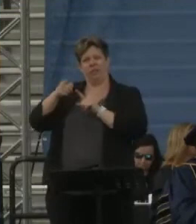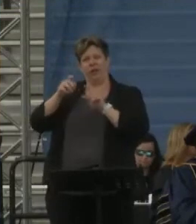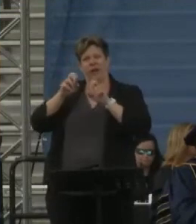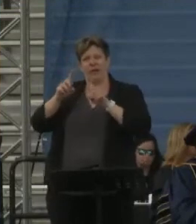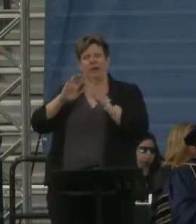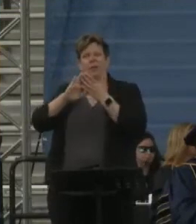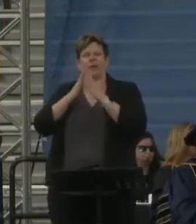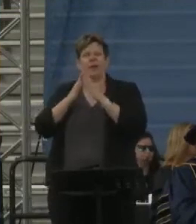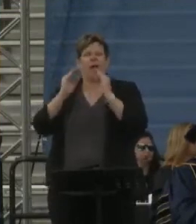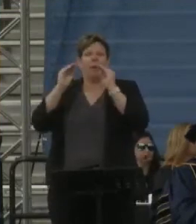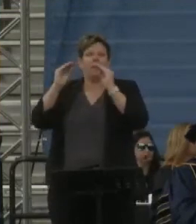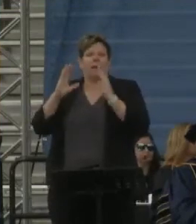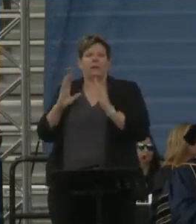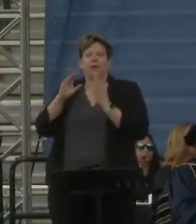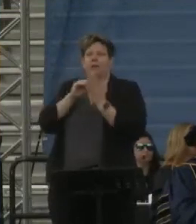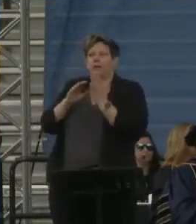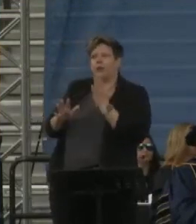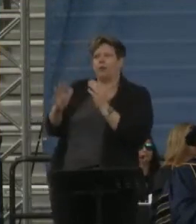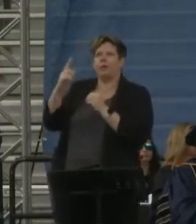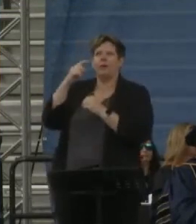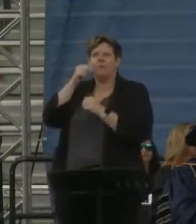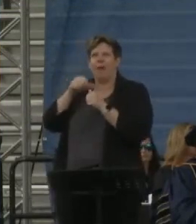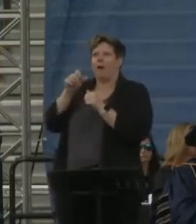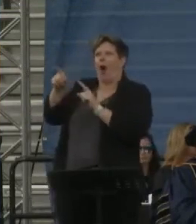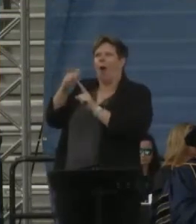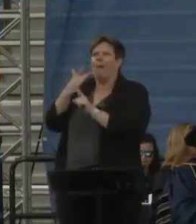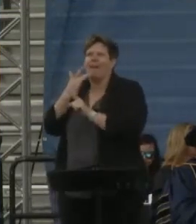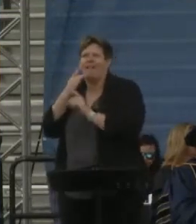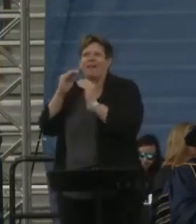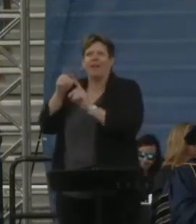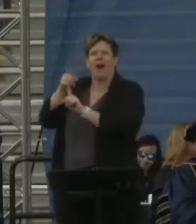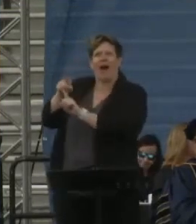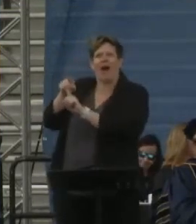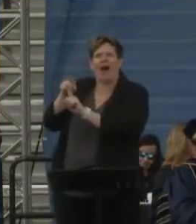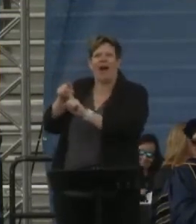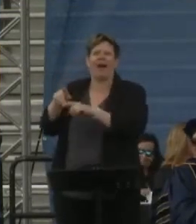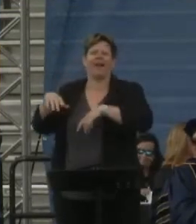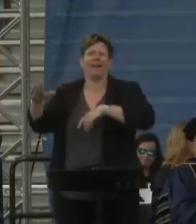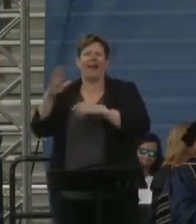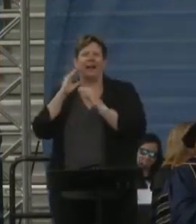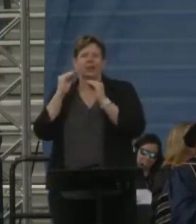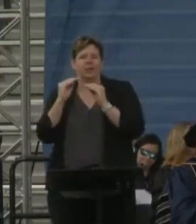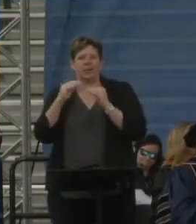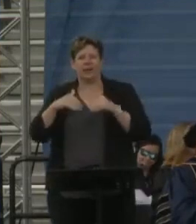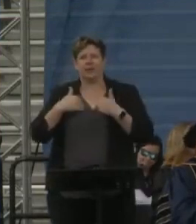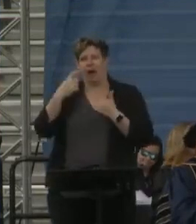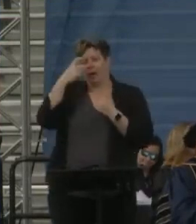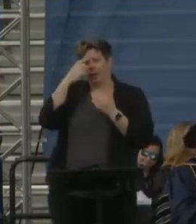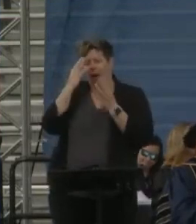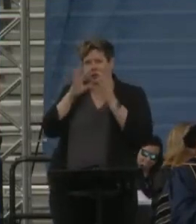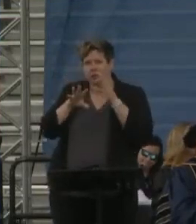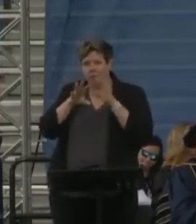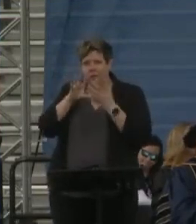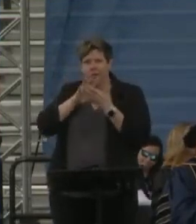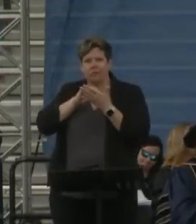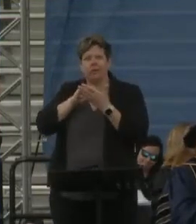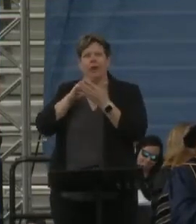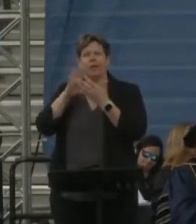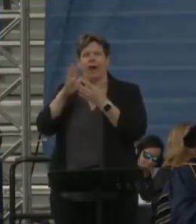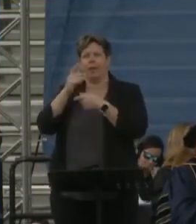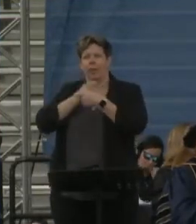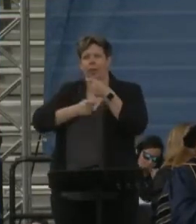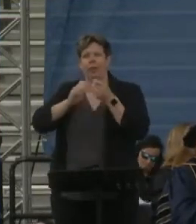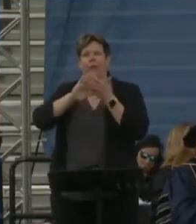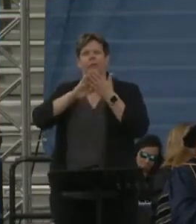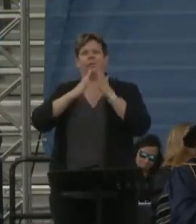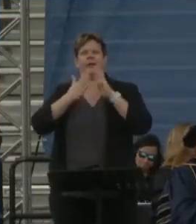teacher students will remember being their favorite for the rest of their lives, nurturing the young minds that will in turn take our places as the